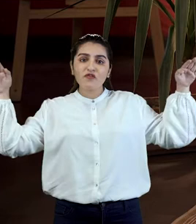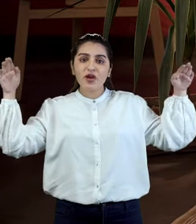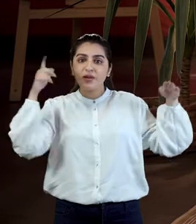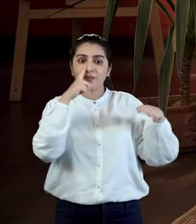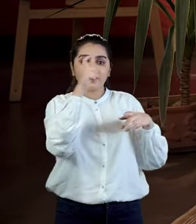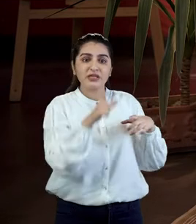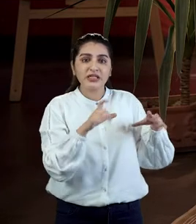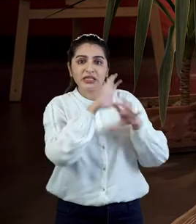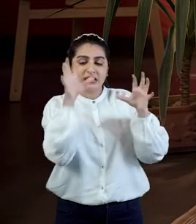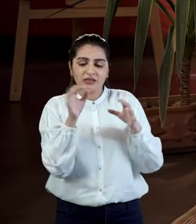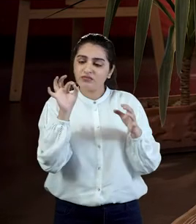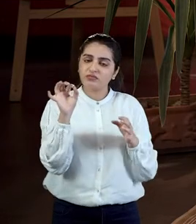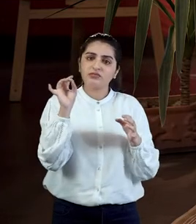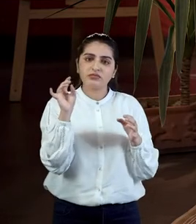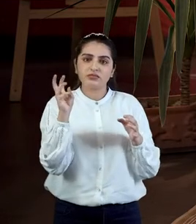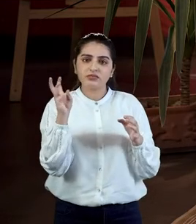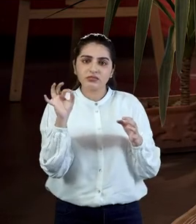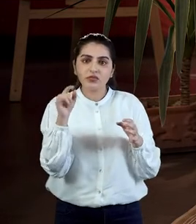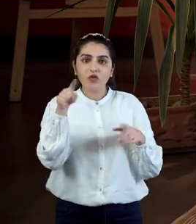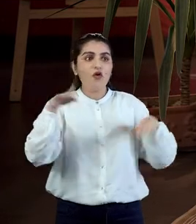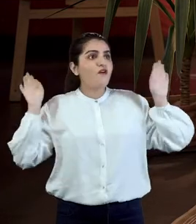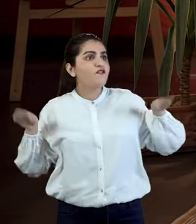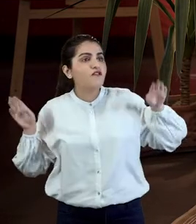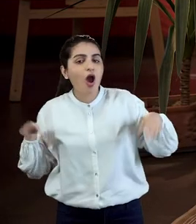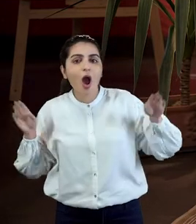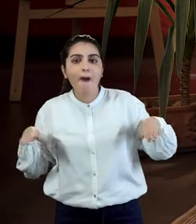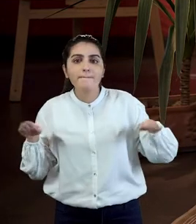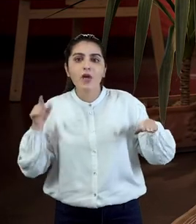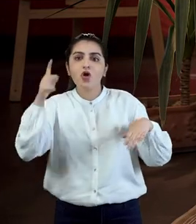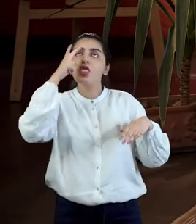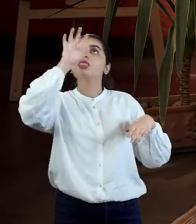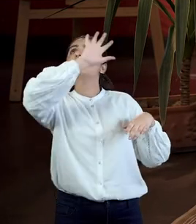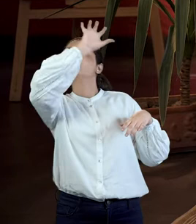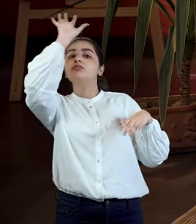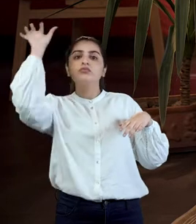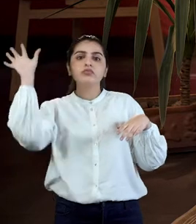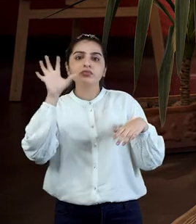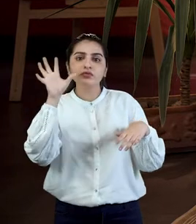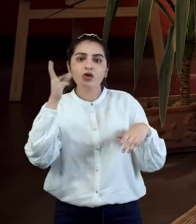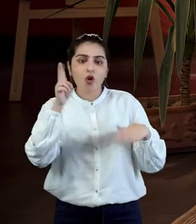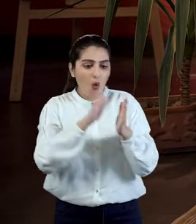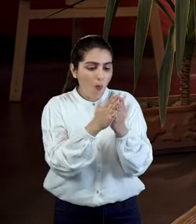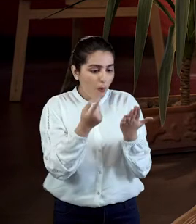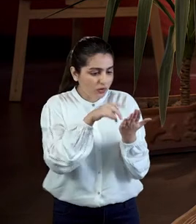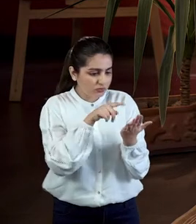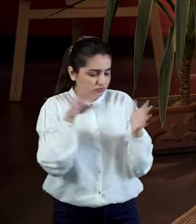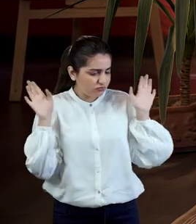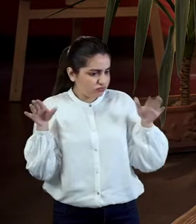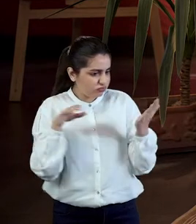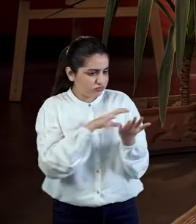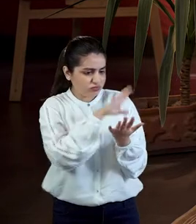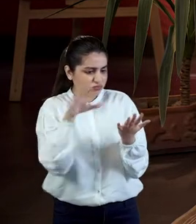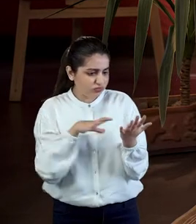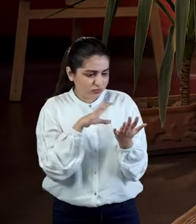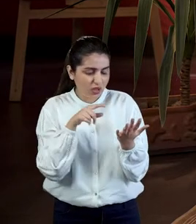where the wizard was still counting, she saw words forming upon the page of his open book.